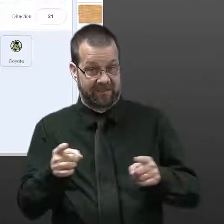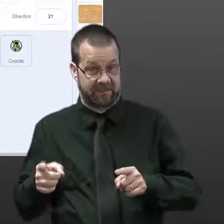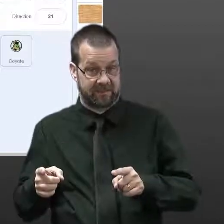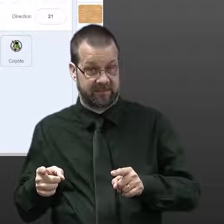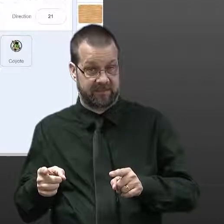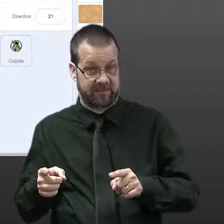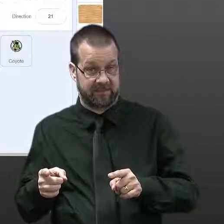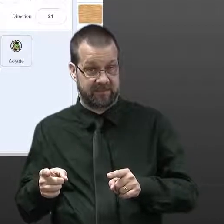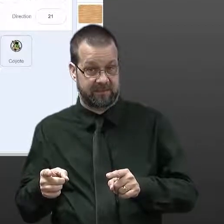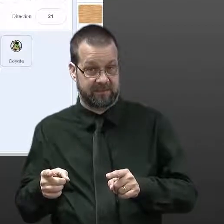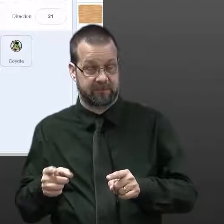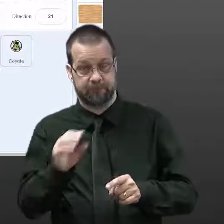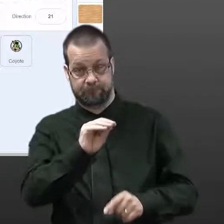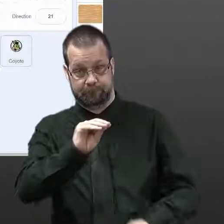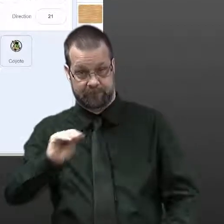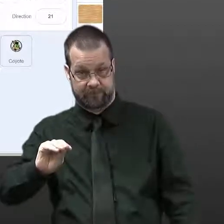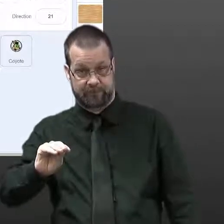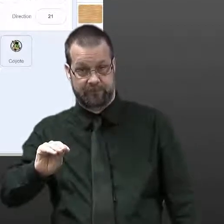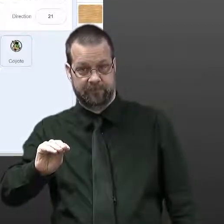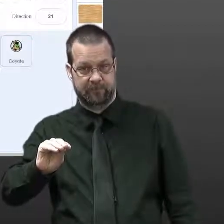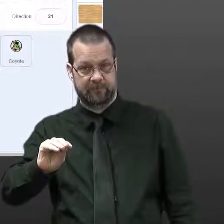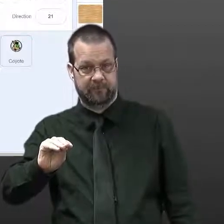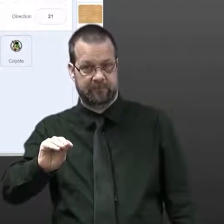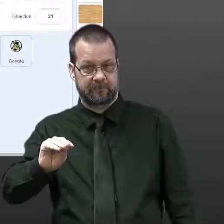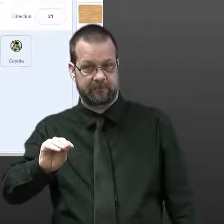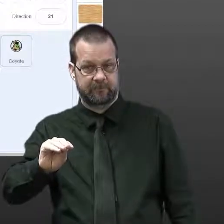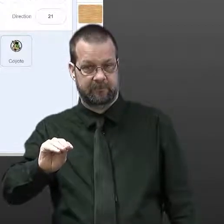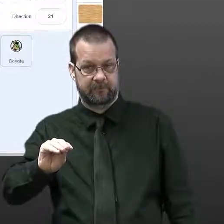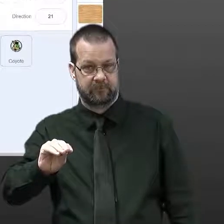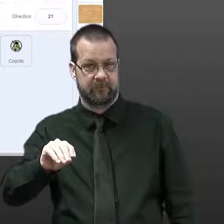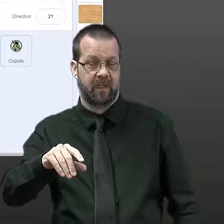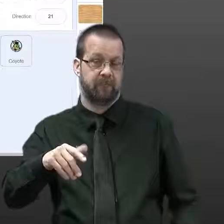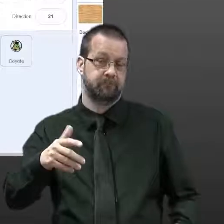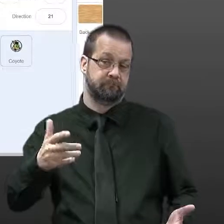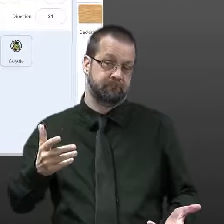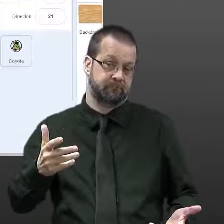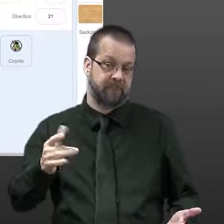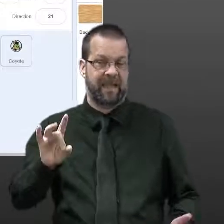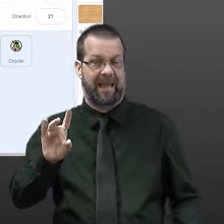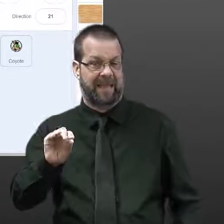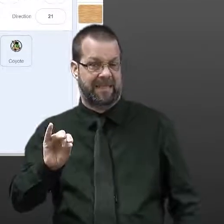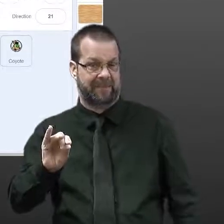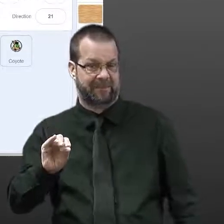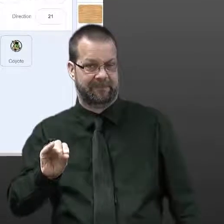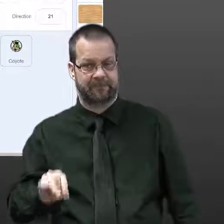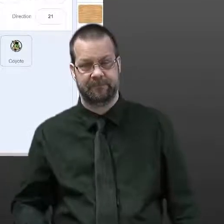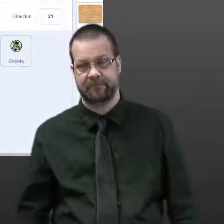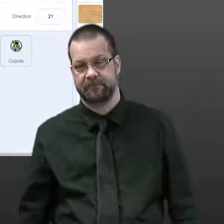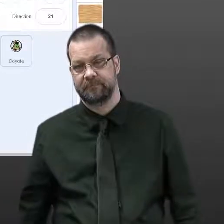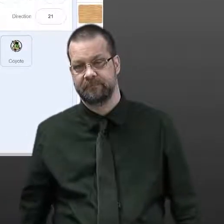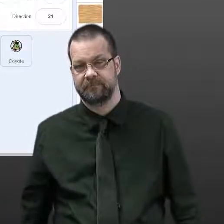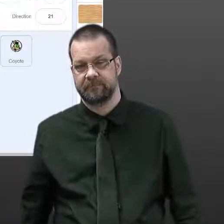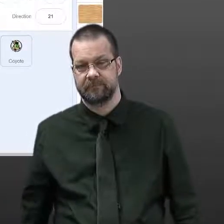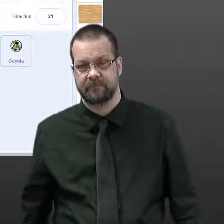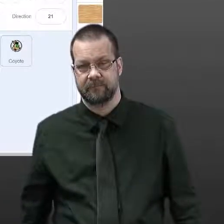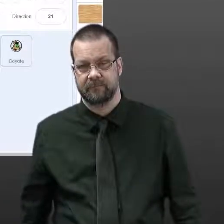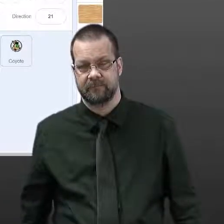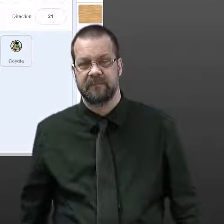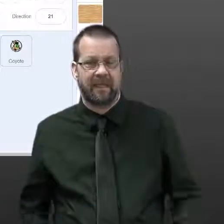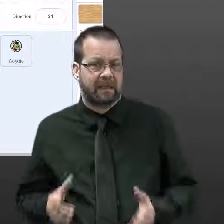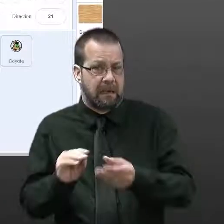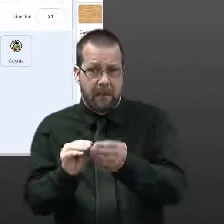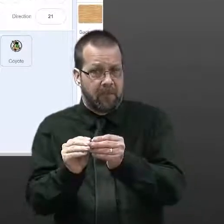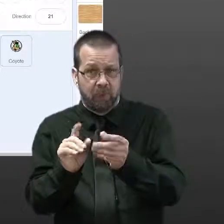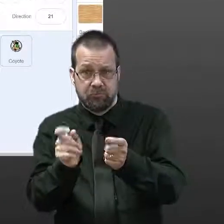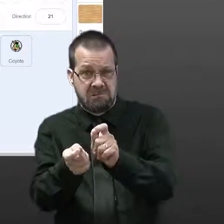in looks. And we're going to set the color effect to 80. This is another number that you can